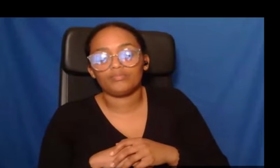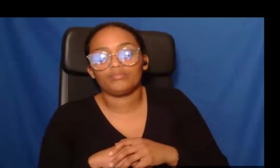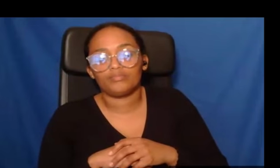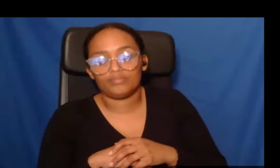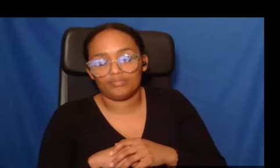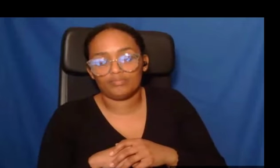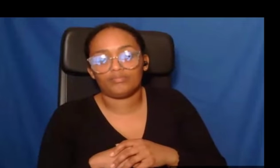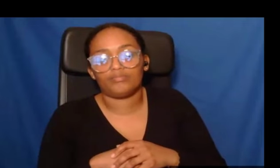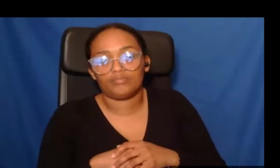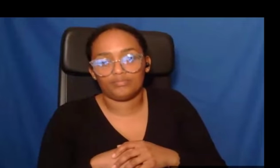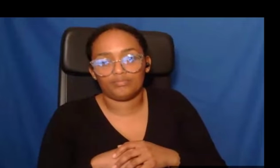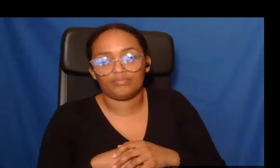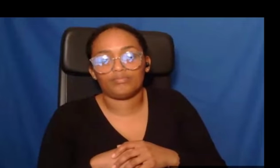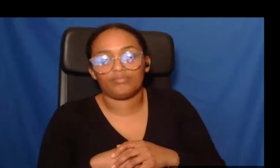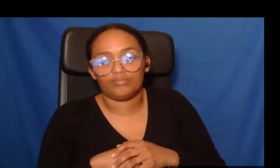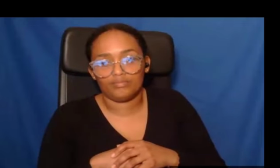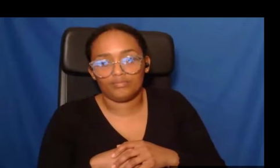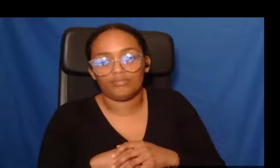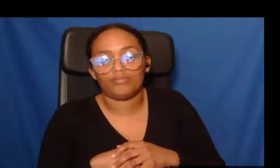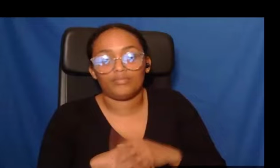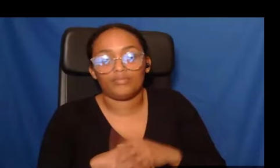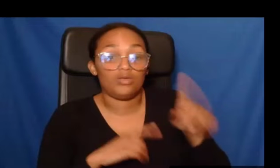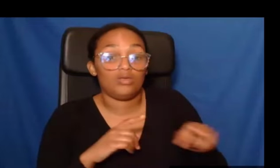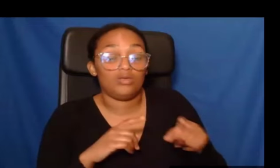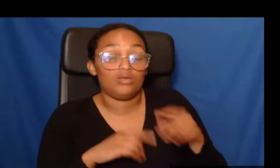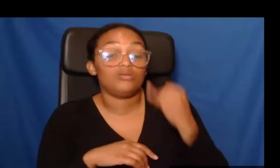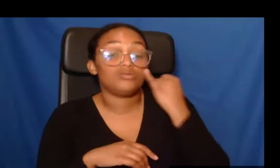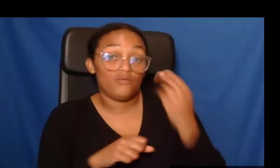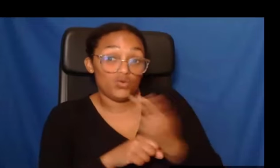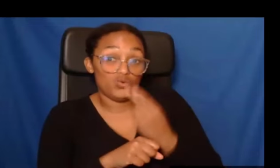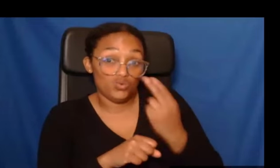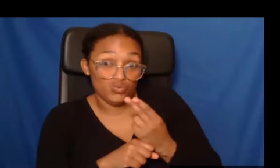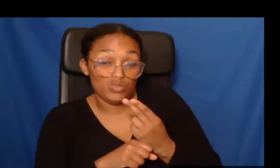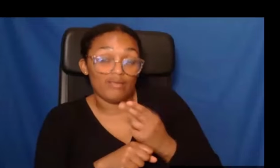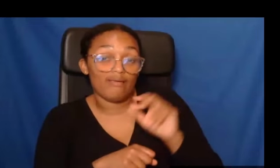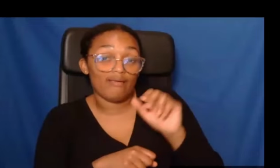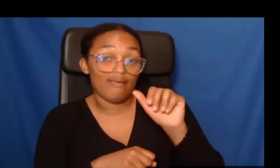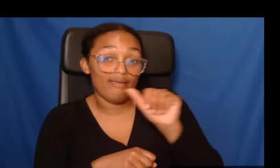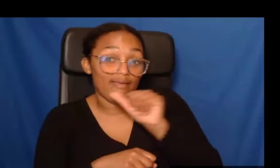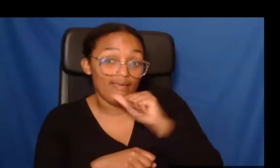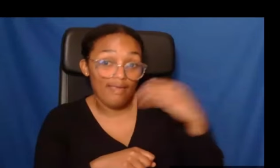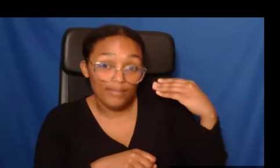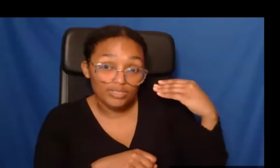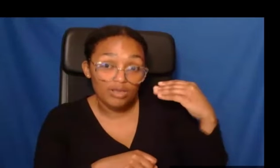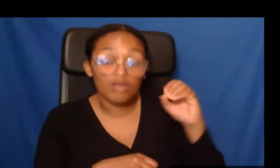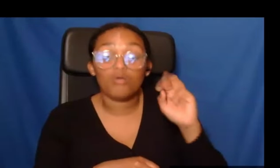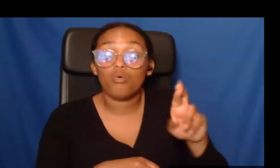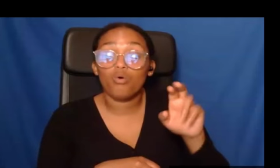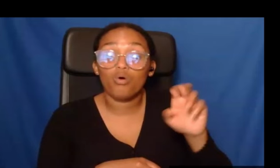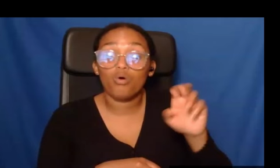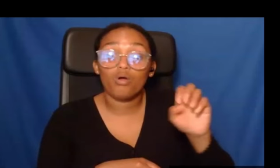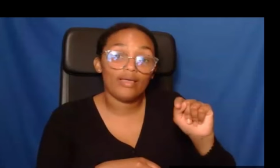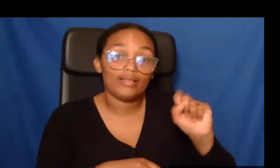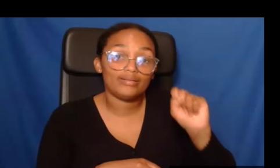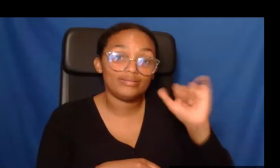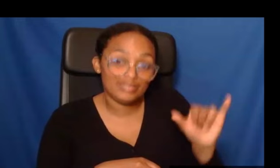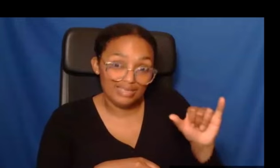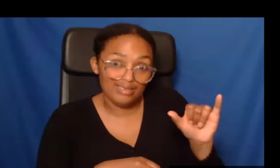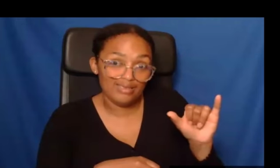damages when using a third-party seller like Amazon or Etsy, where they get it directly